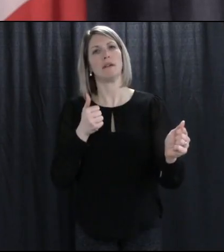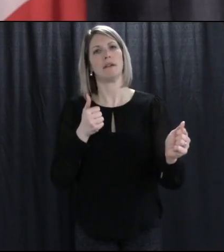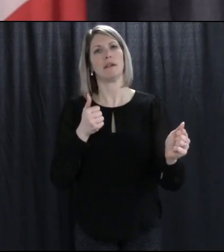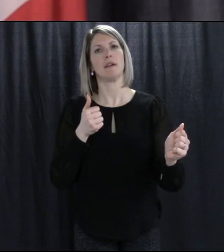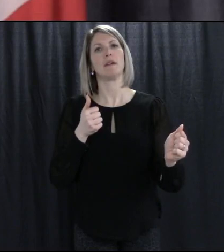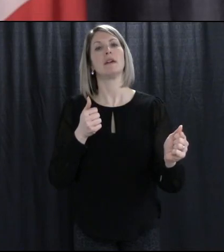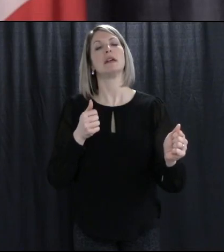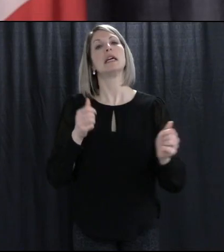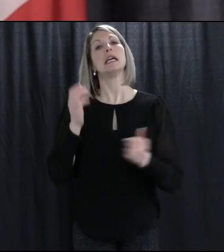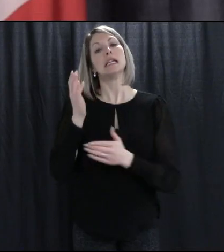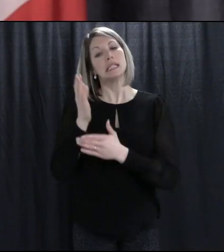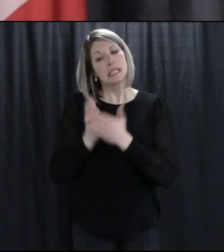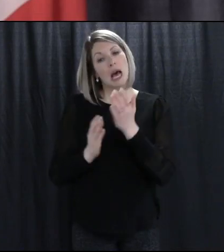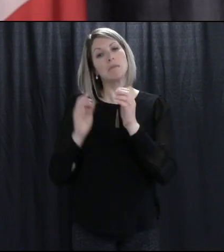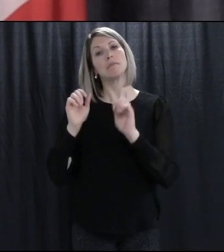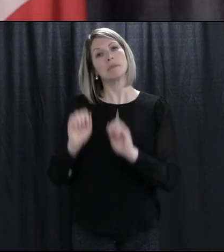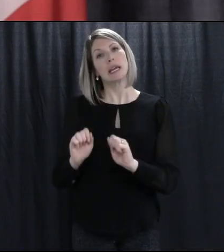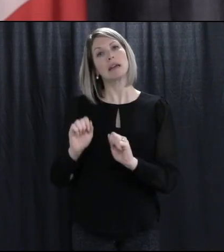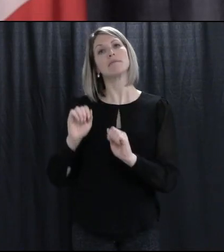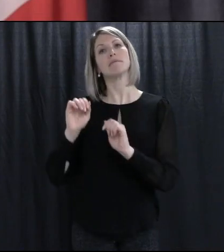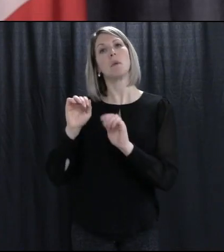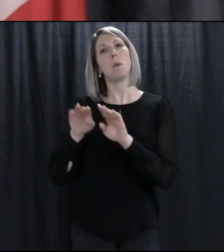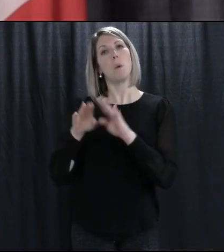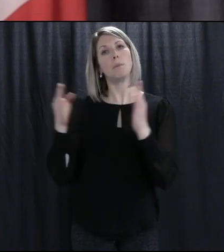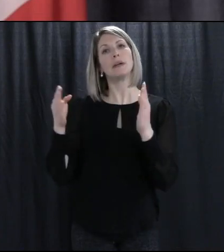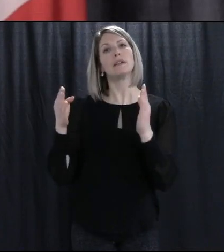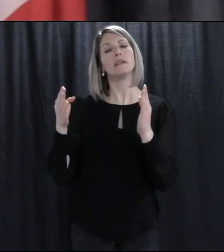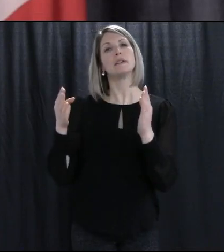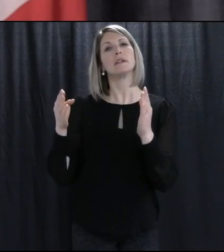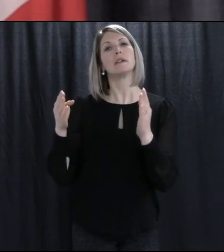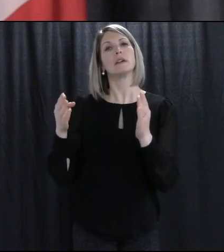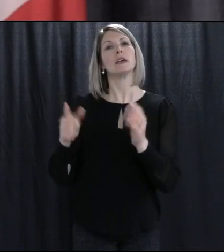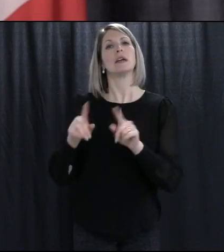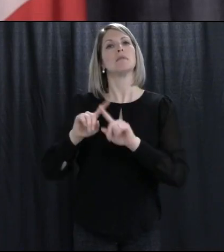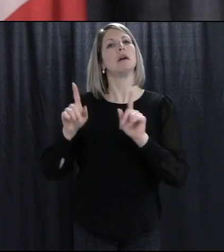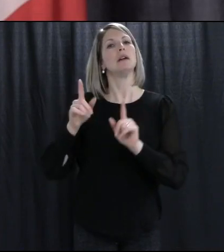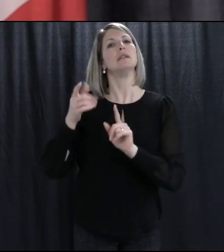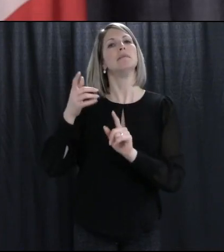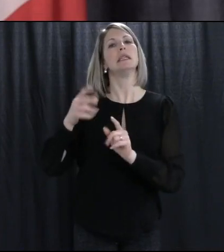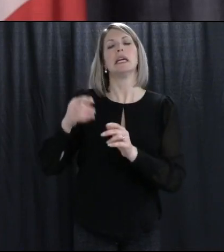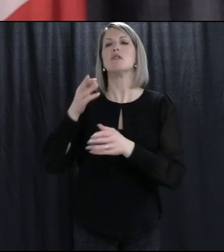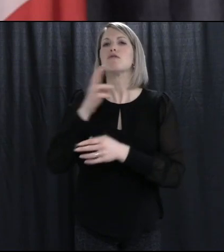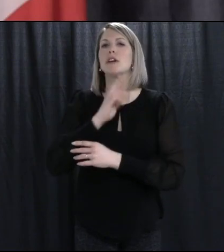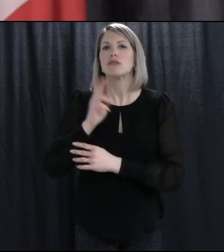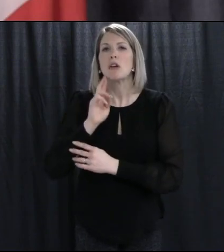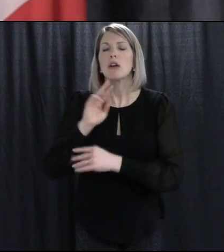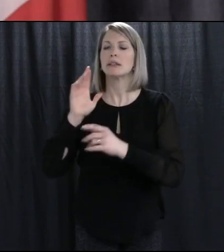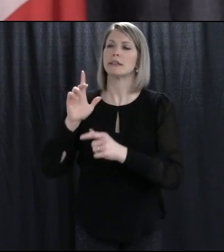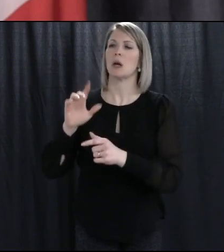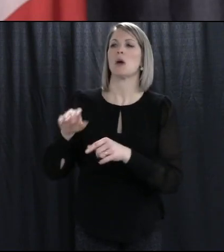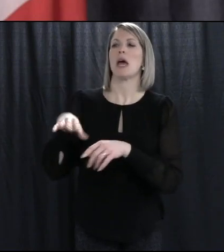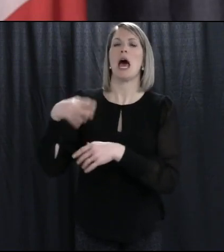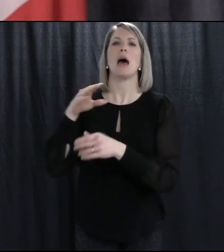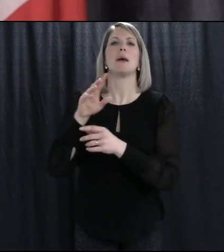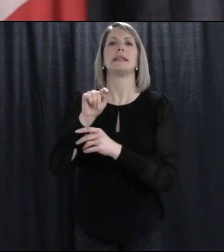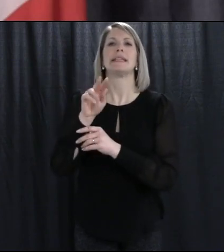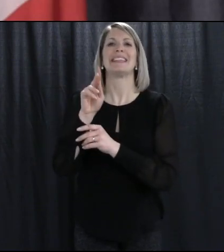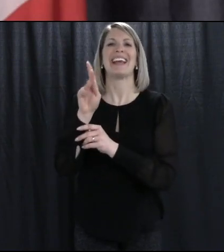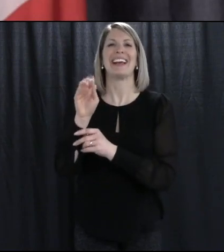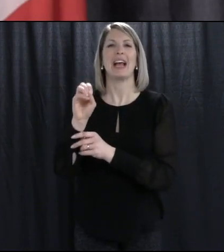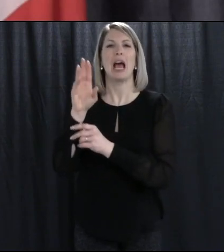at reduced capacity of 50%. Takeout and delivery models can continue as per normal